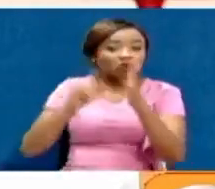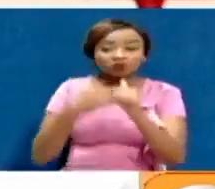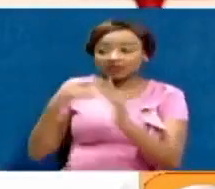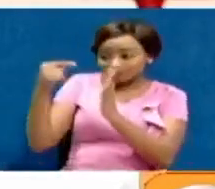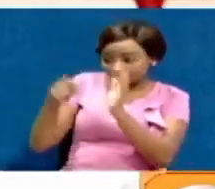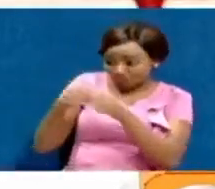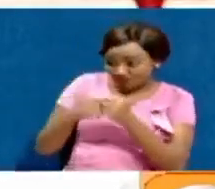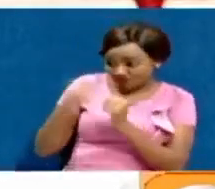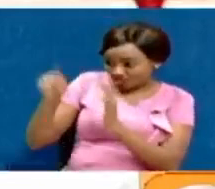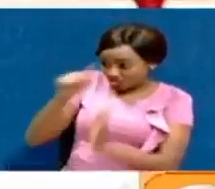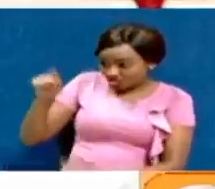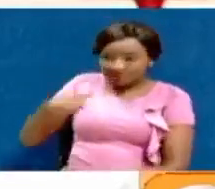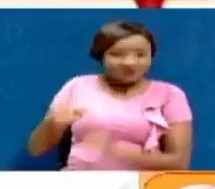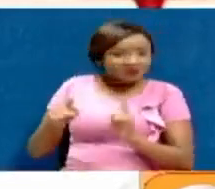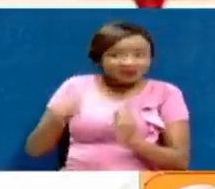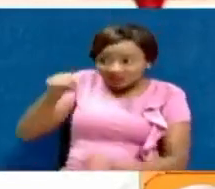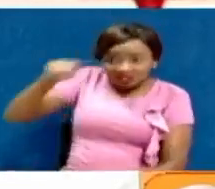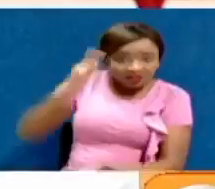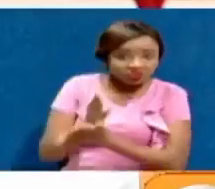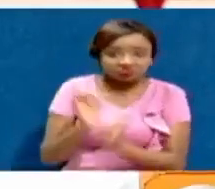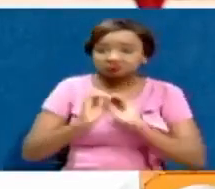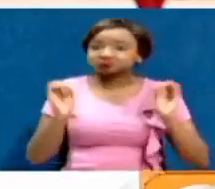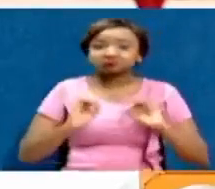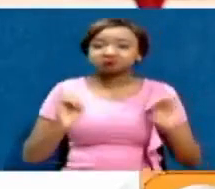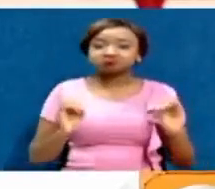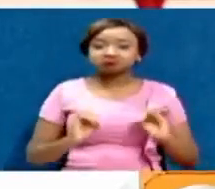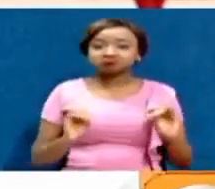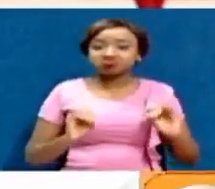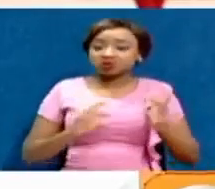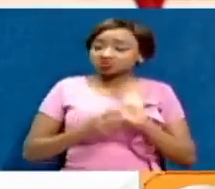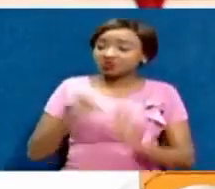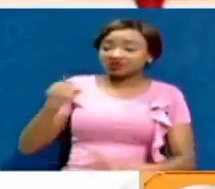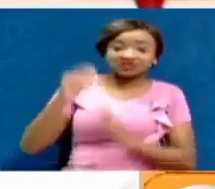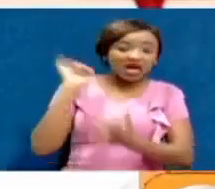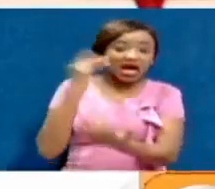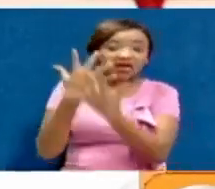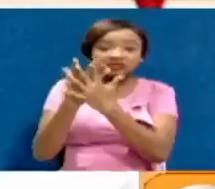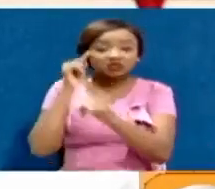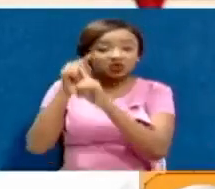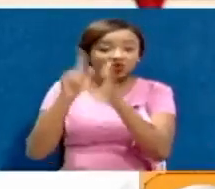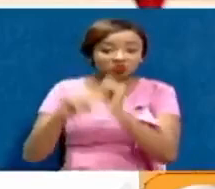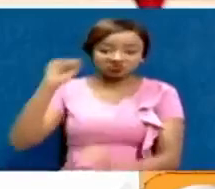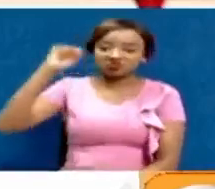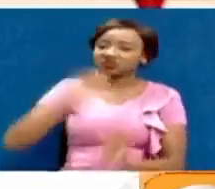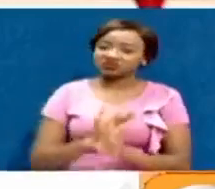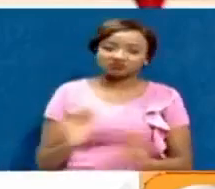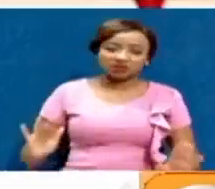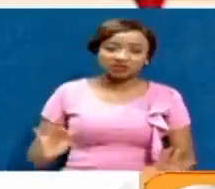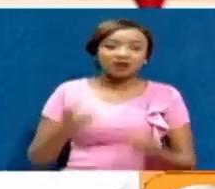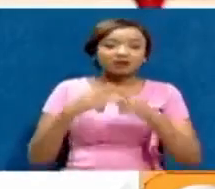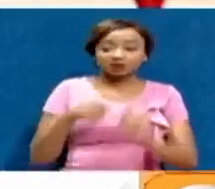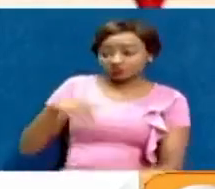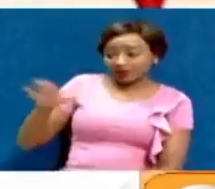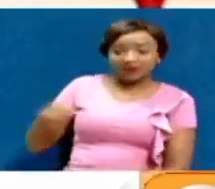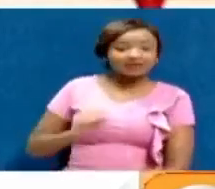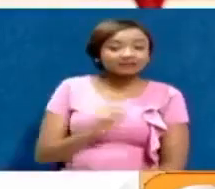released unconditionally, without any charges, pointing to the notion that their arrests may have been politically instigated. And as Stephen Leto reports, the